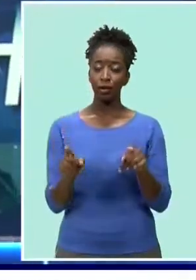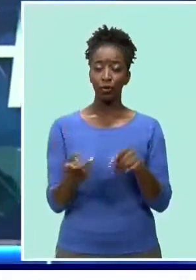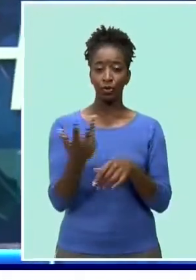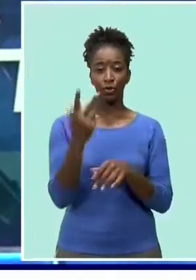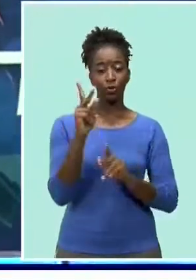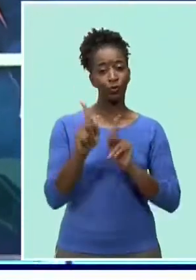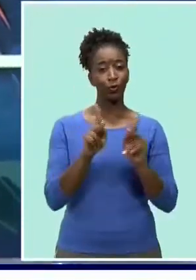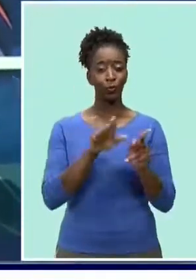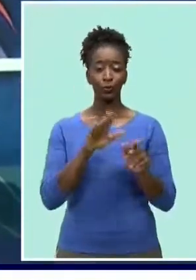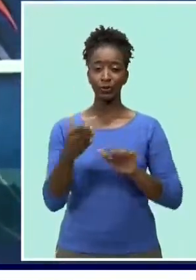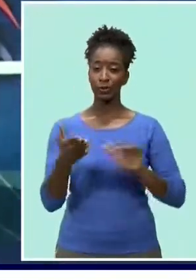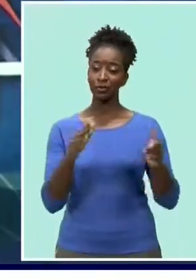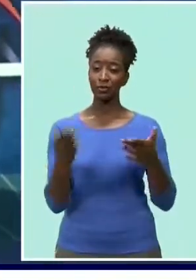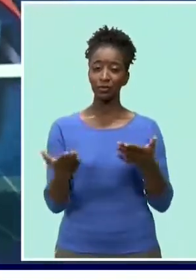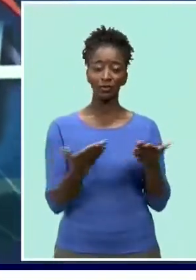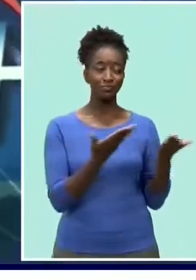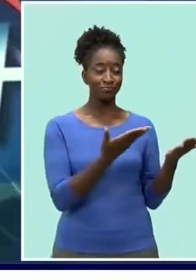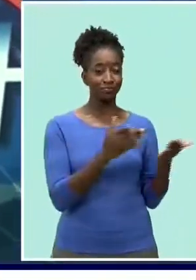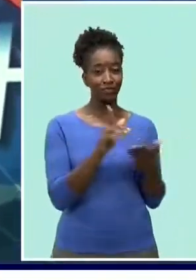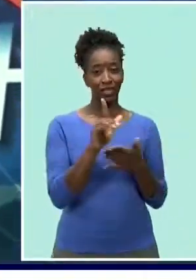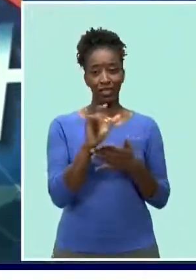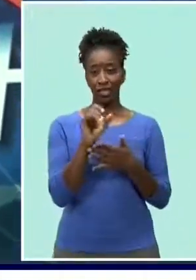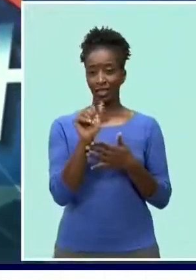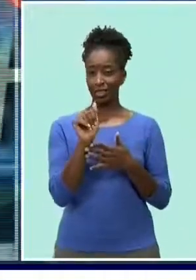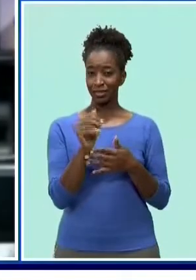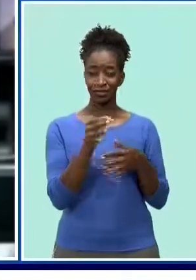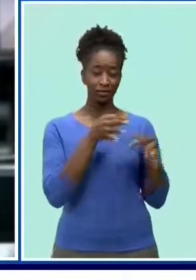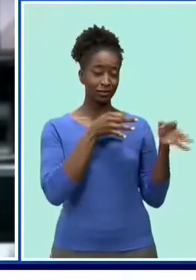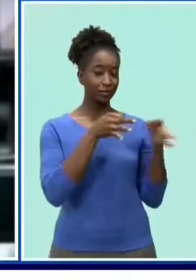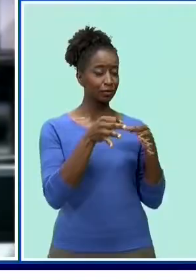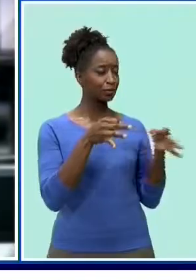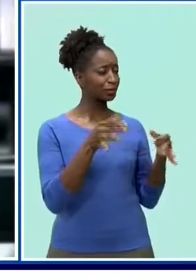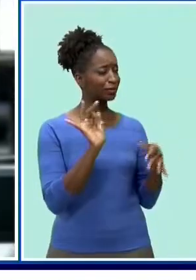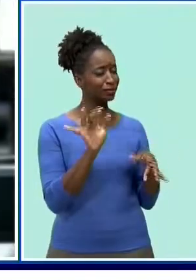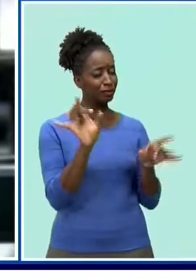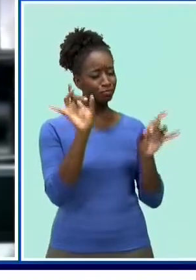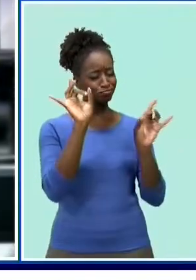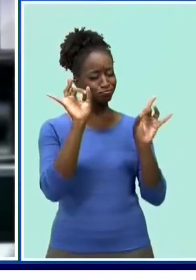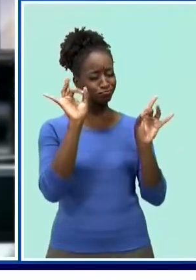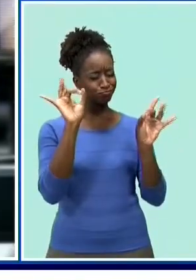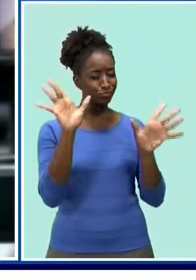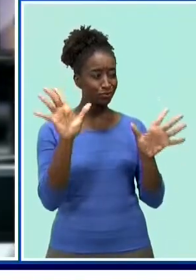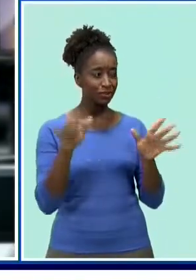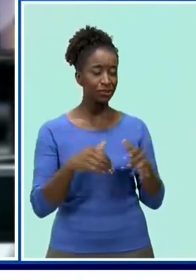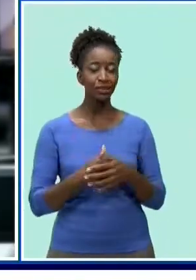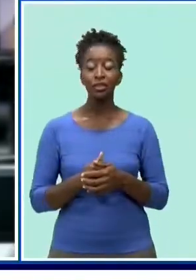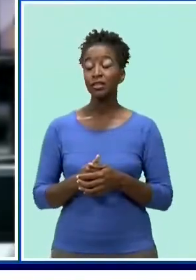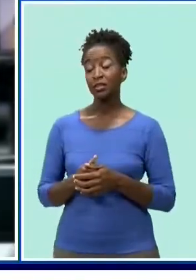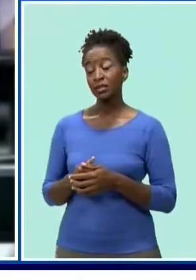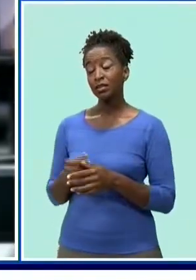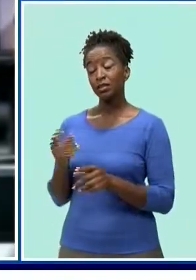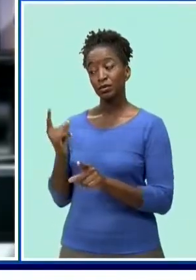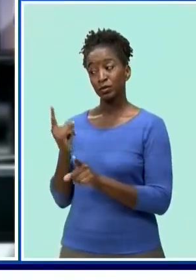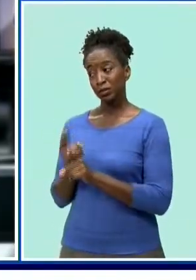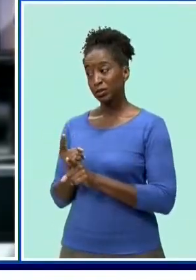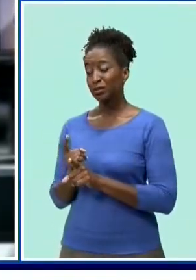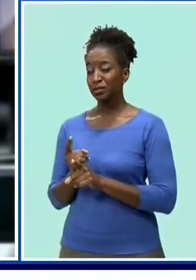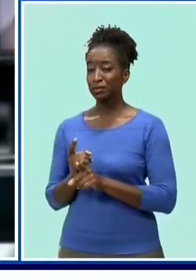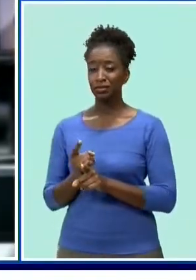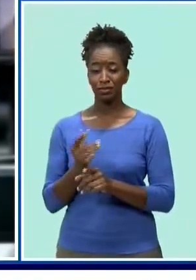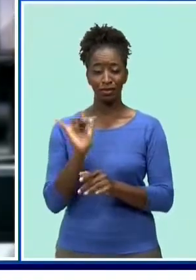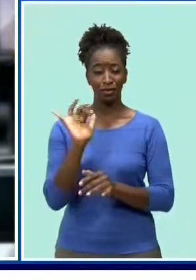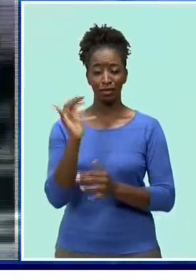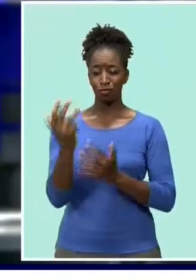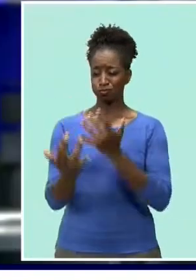live now. And Lisa, dreadful just does not begin to describe what happened there today, does it? You're so right, Lisa. It really was a